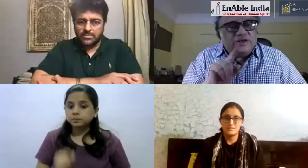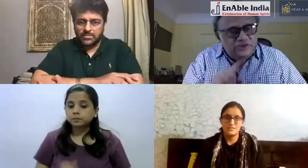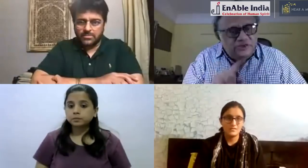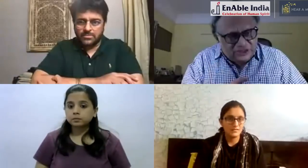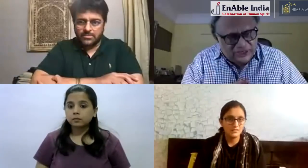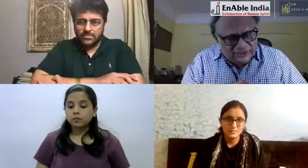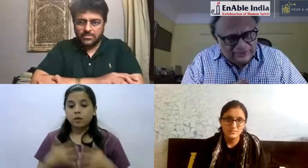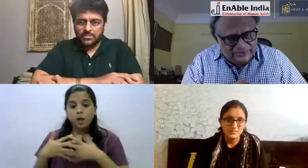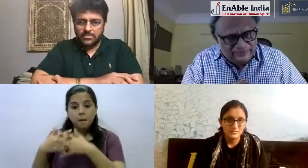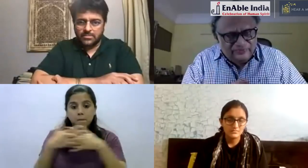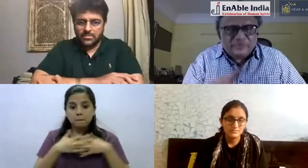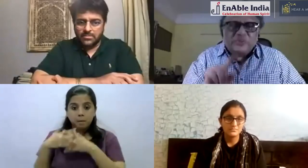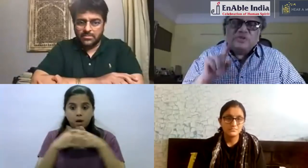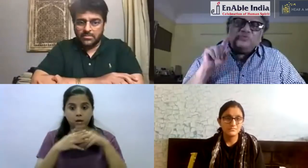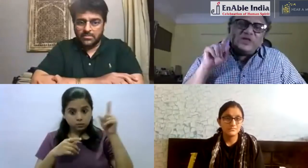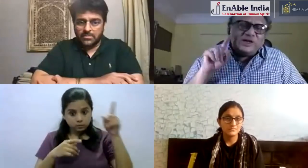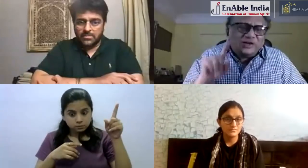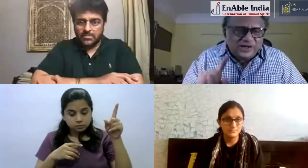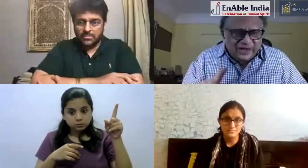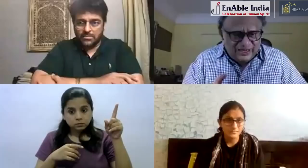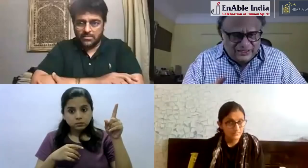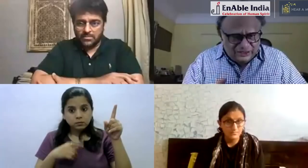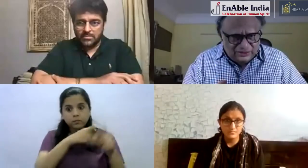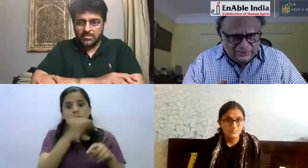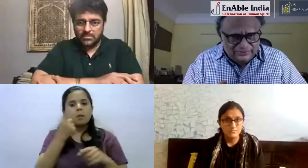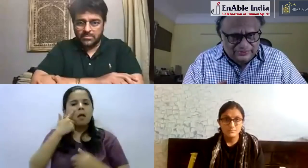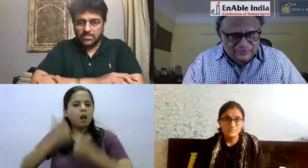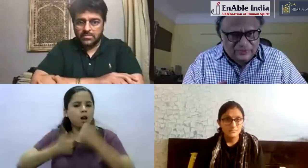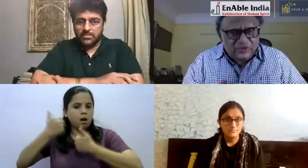in USA, there are trials.